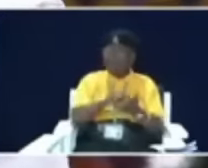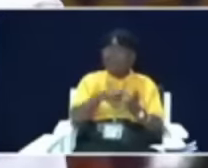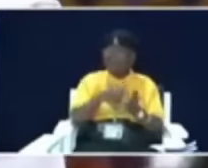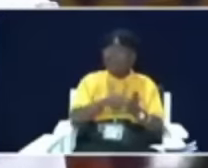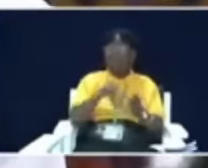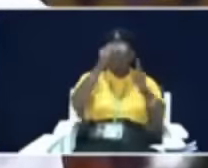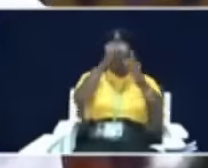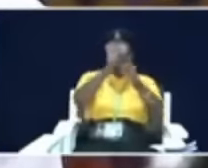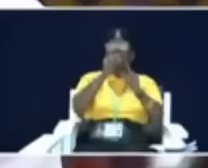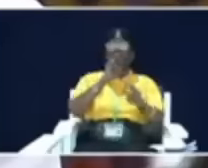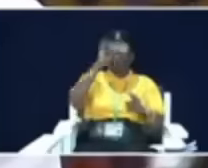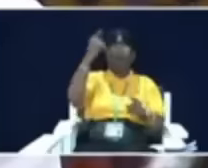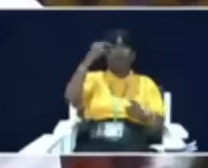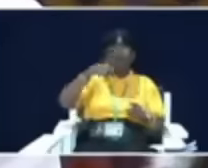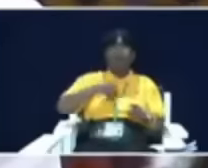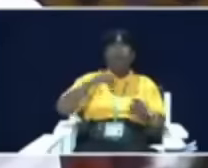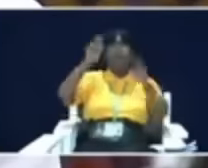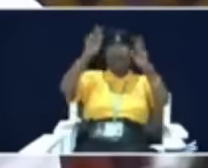doubt about it.